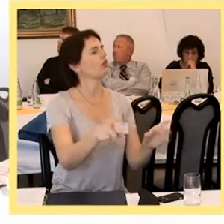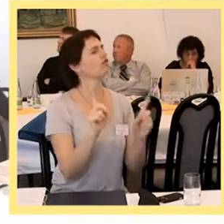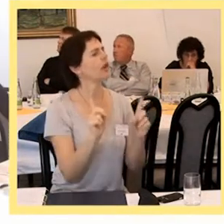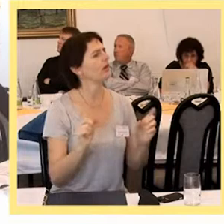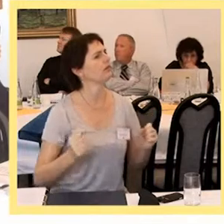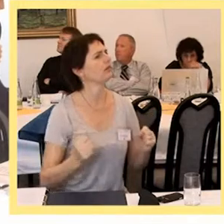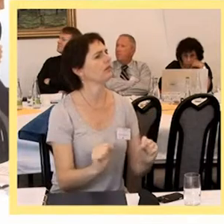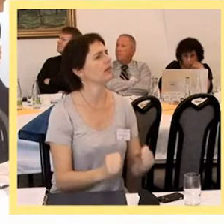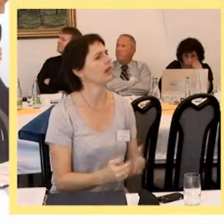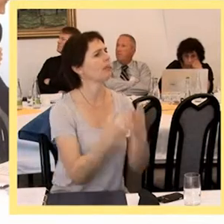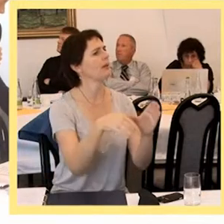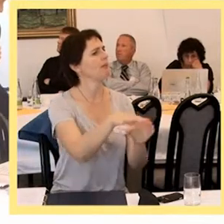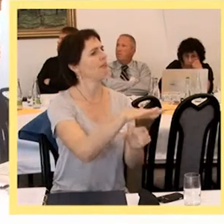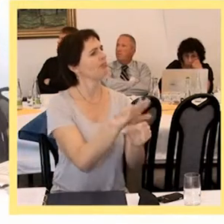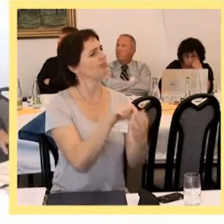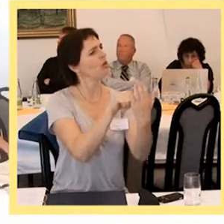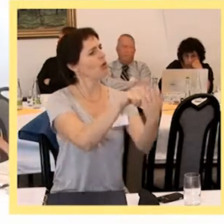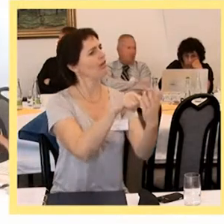disabilities.